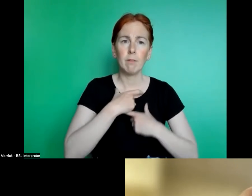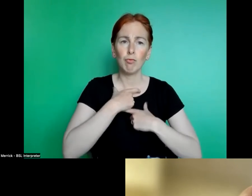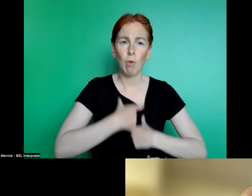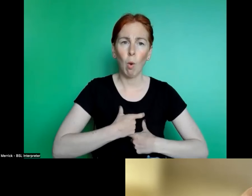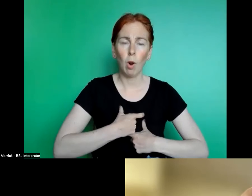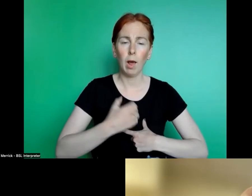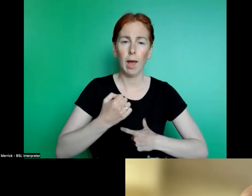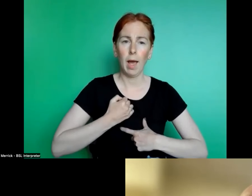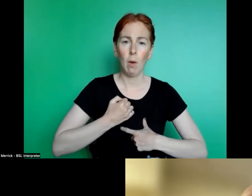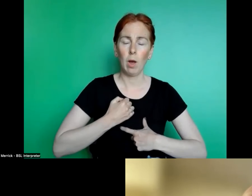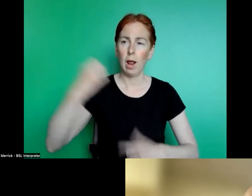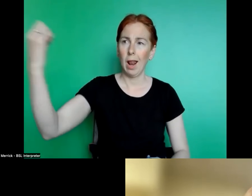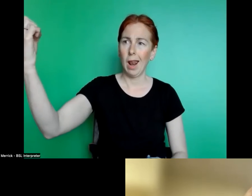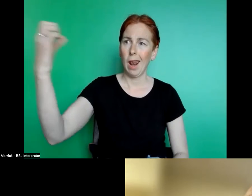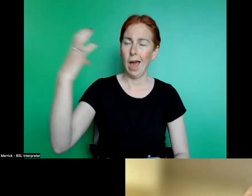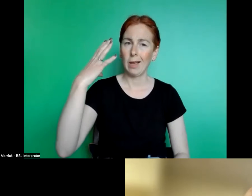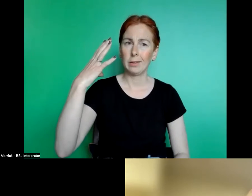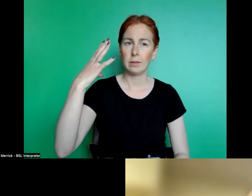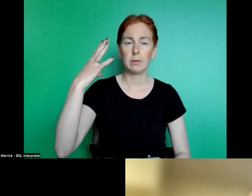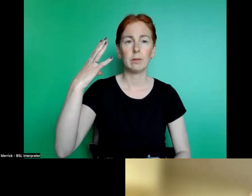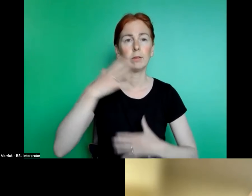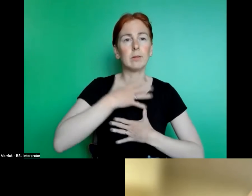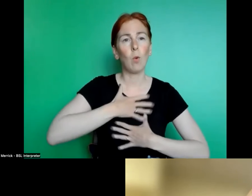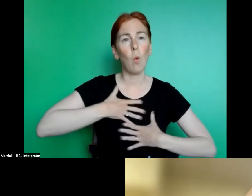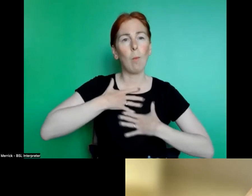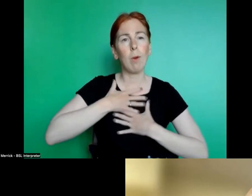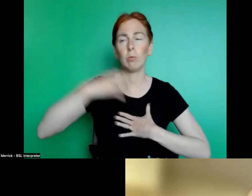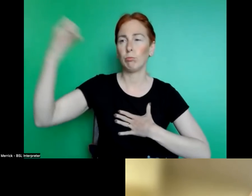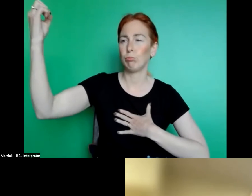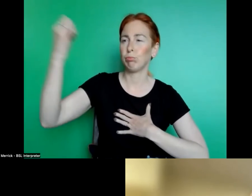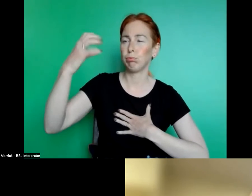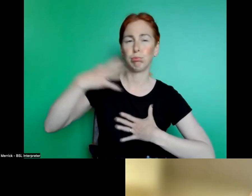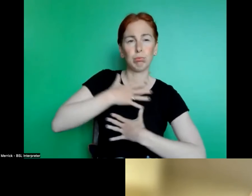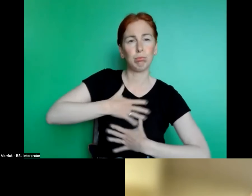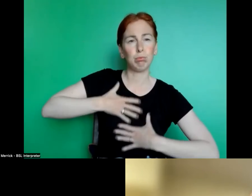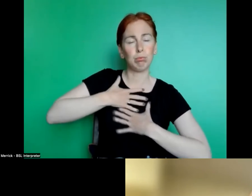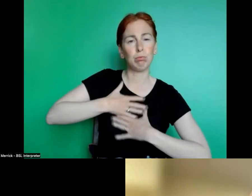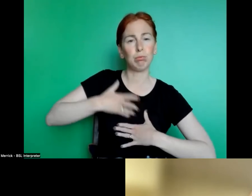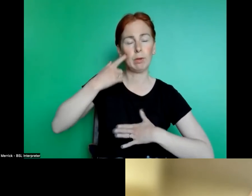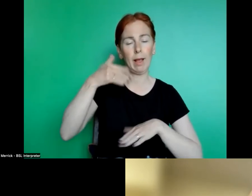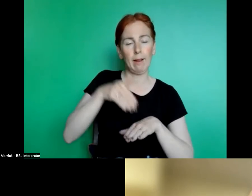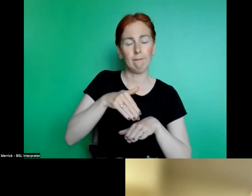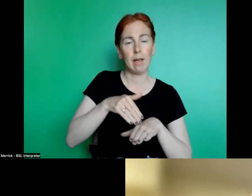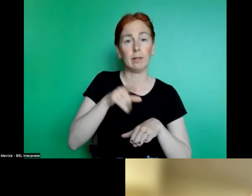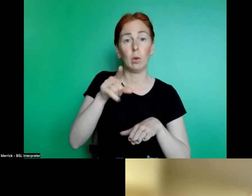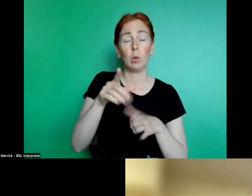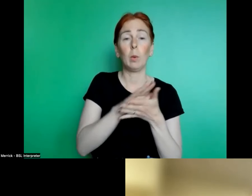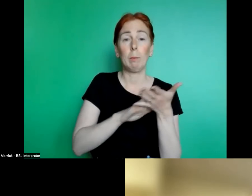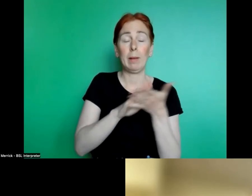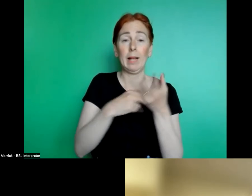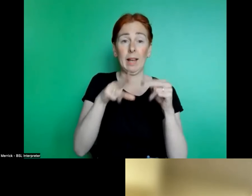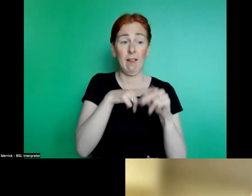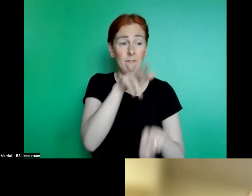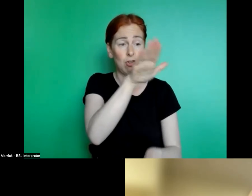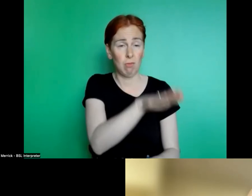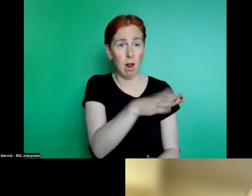there is a role for children who have got bad sleep issues for trying melatonin.